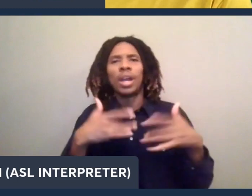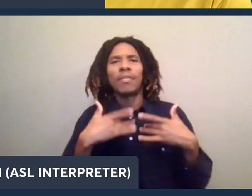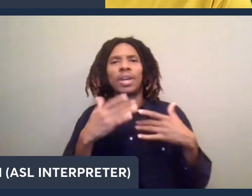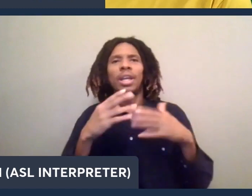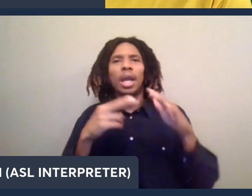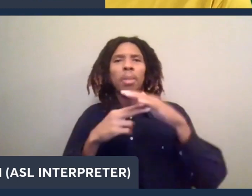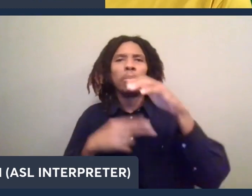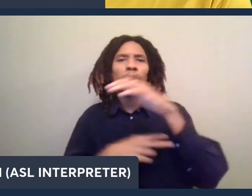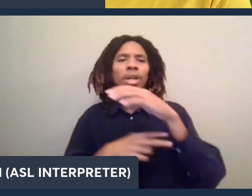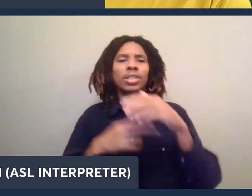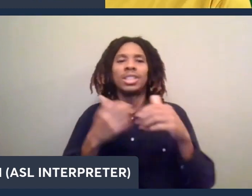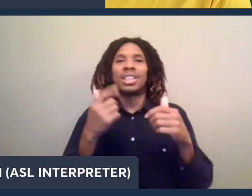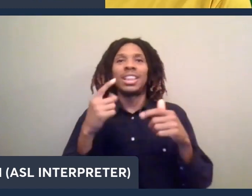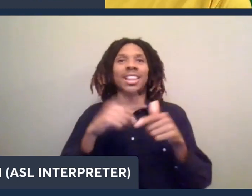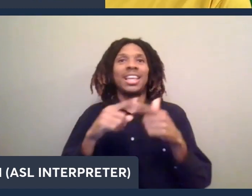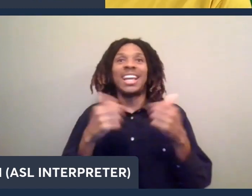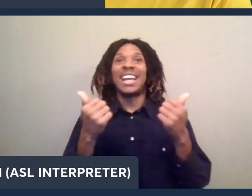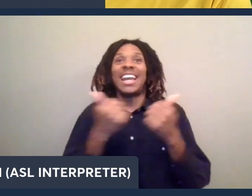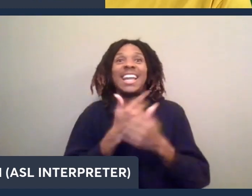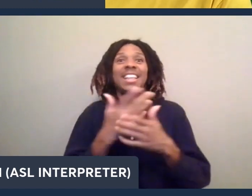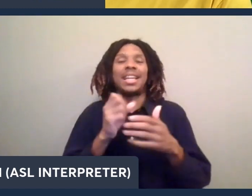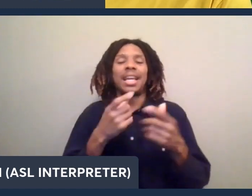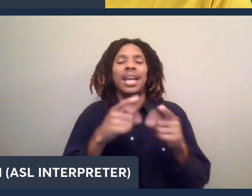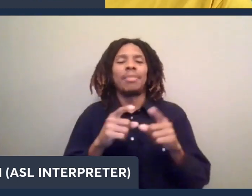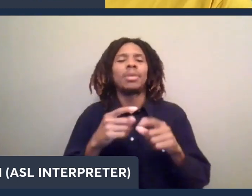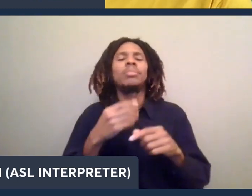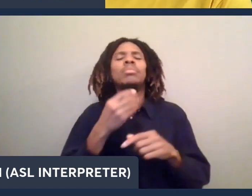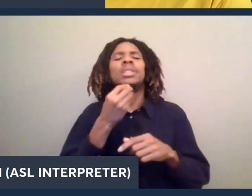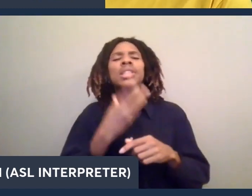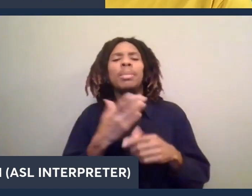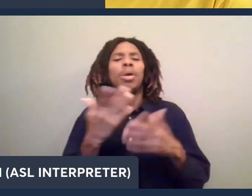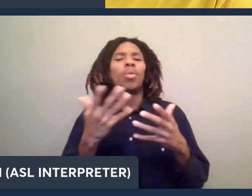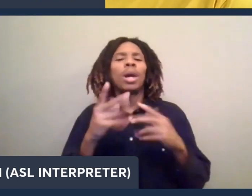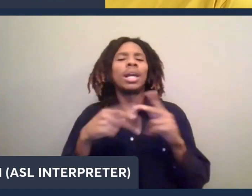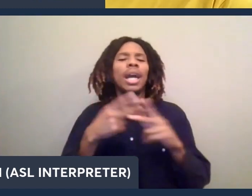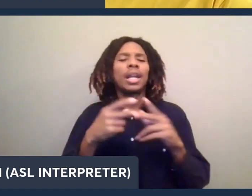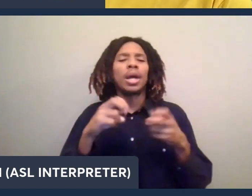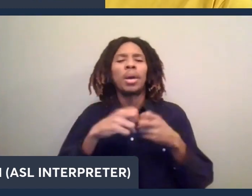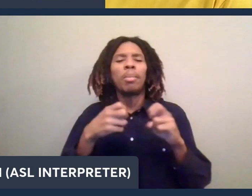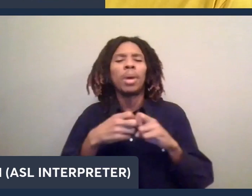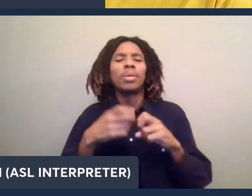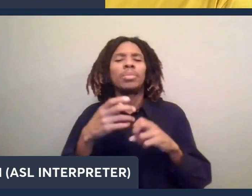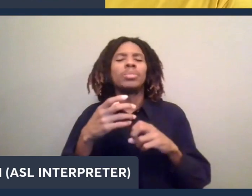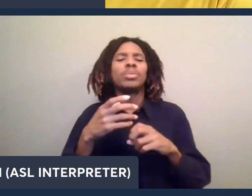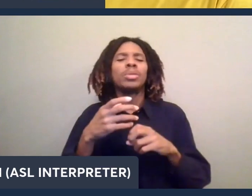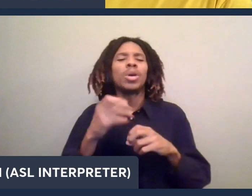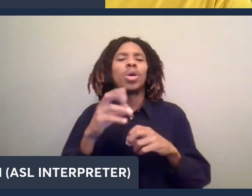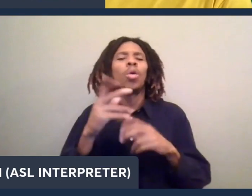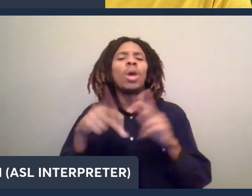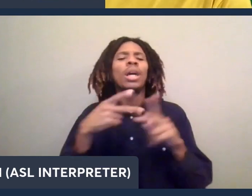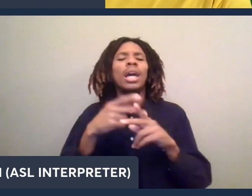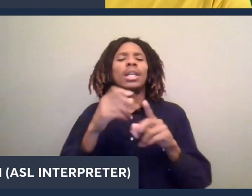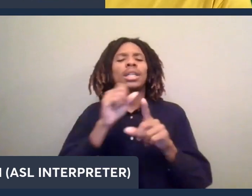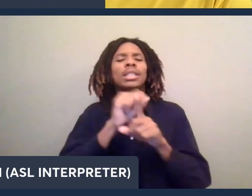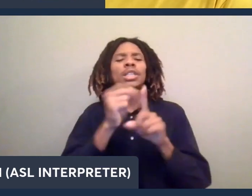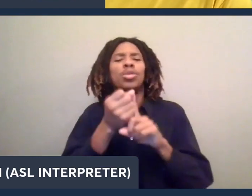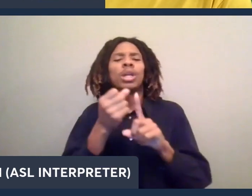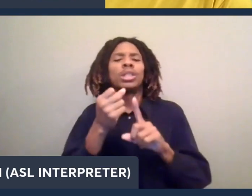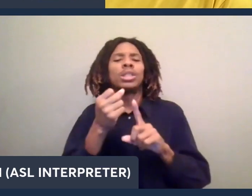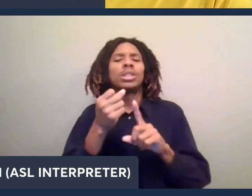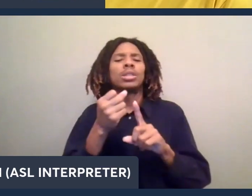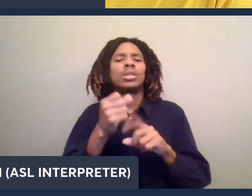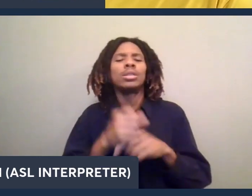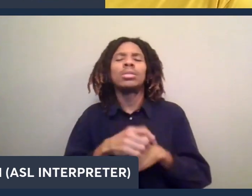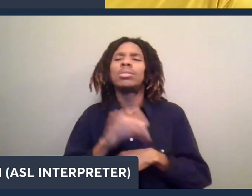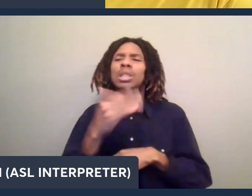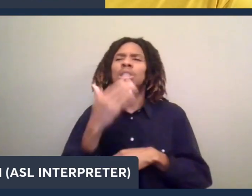can happen then, right? So tell us what kind of problems, what kind of use cases do you see this being used at? Yeah. That's a